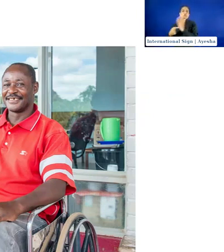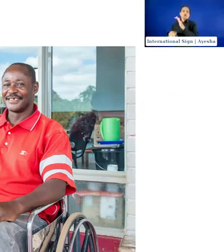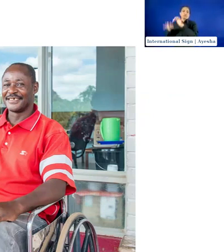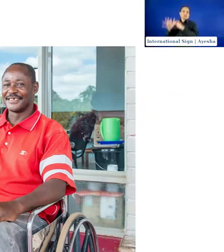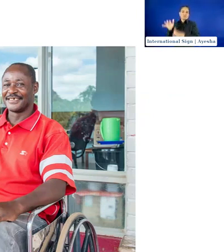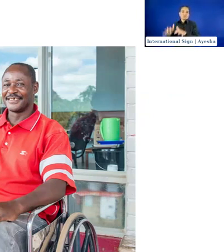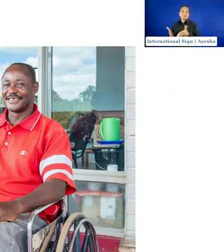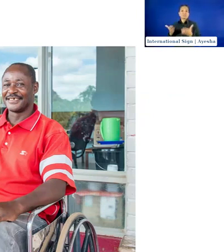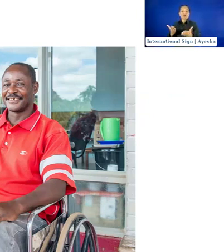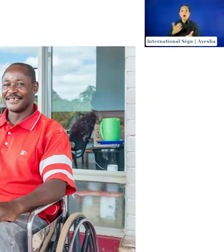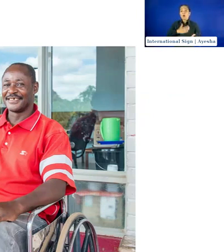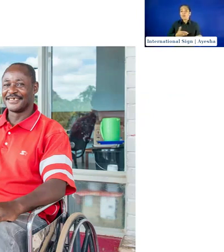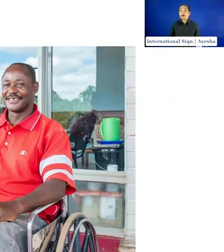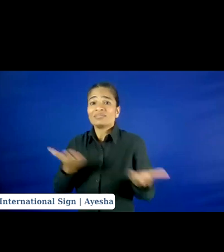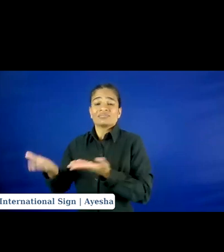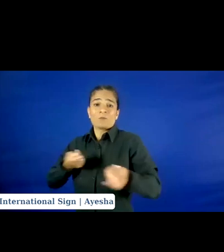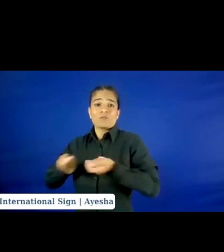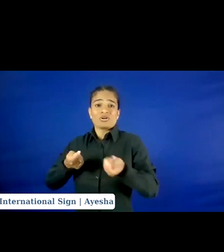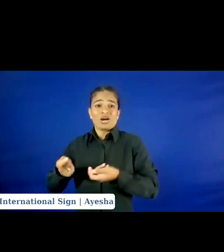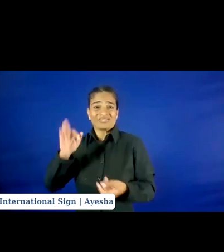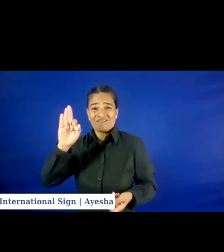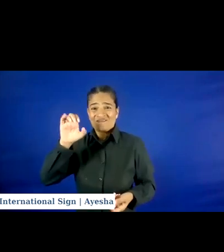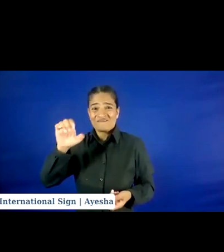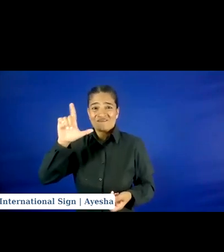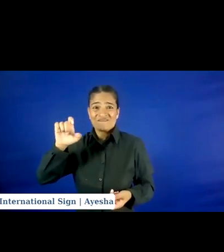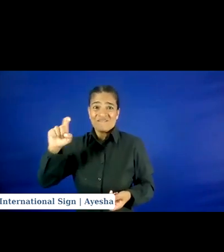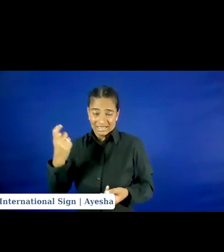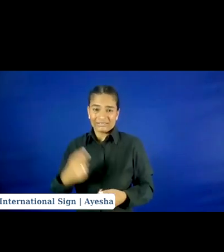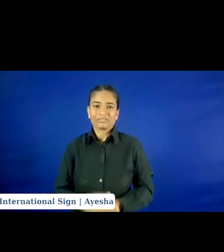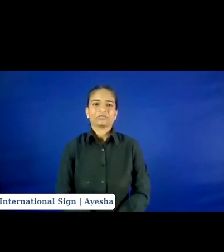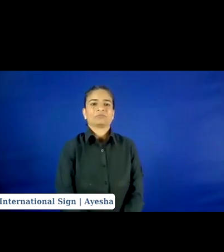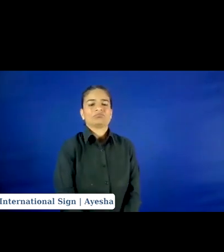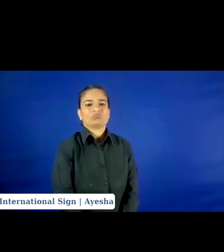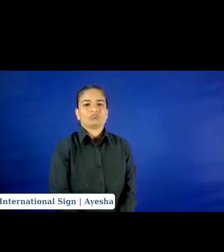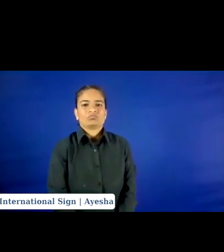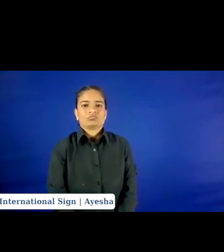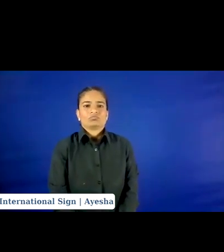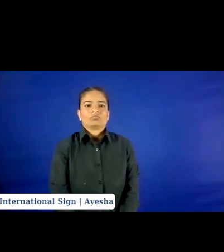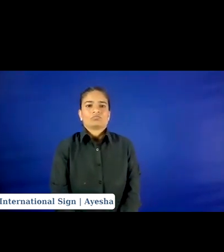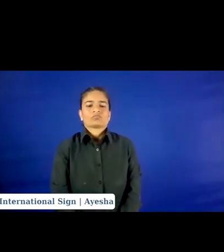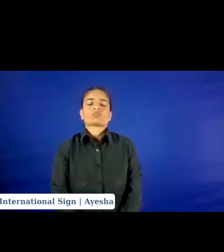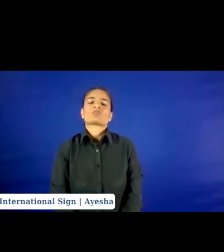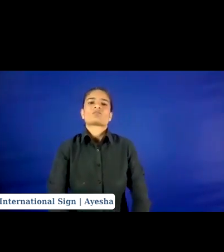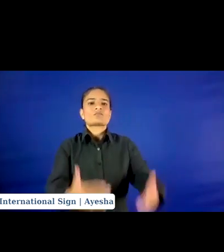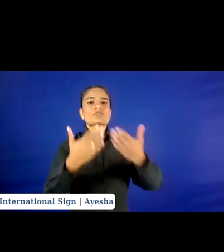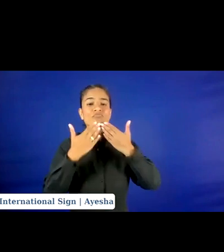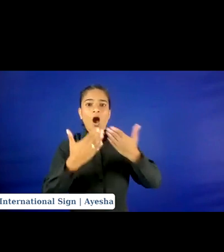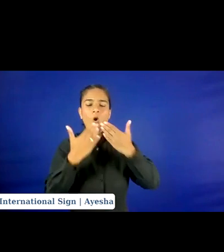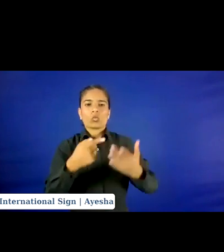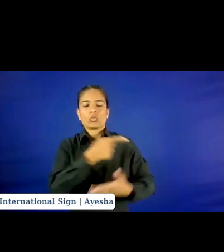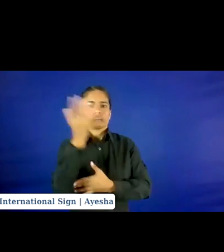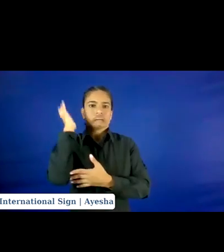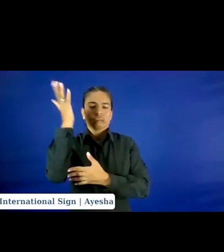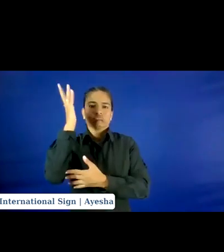Muya, thank you so much for such an excellent presentation. You've done a good job, and